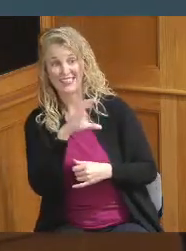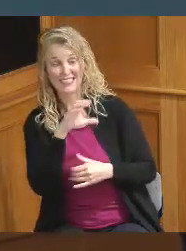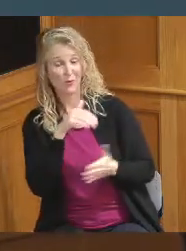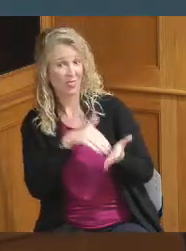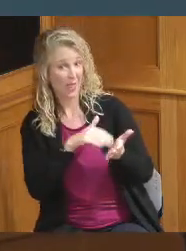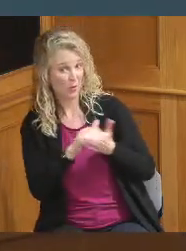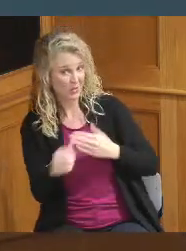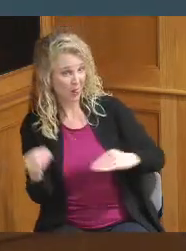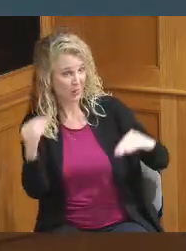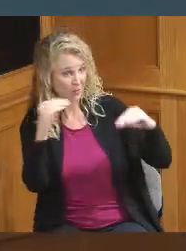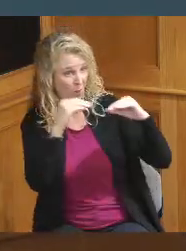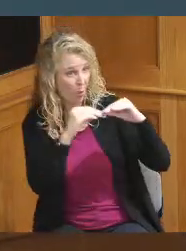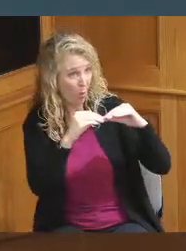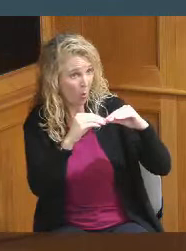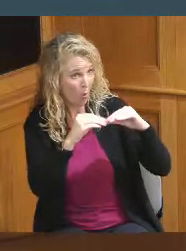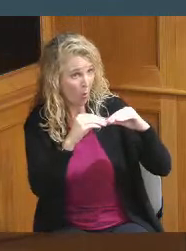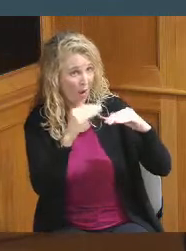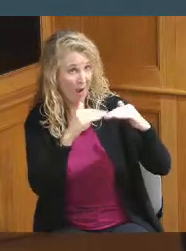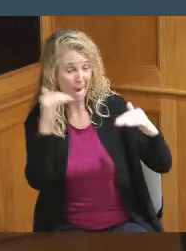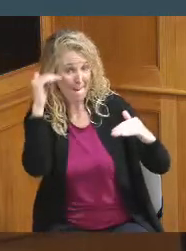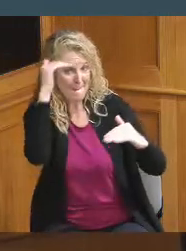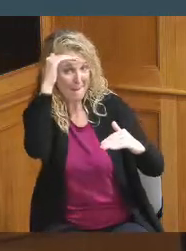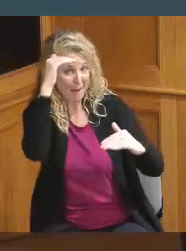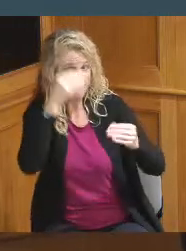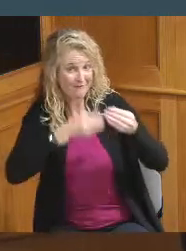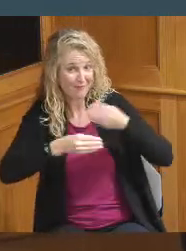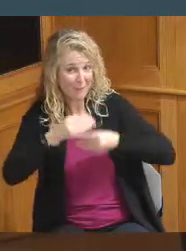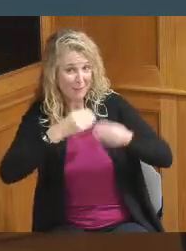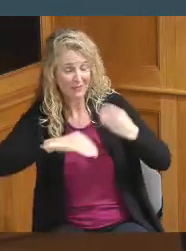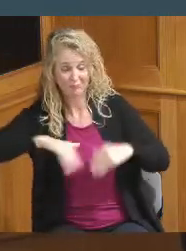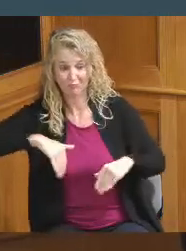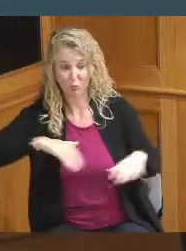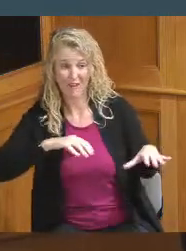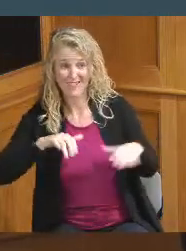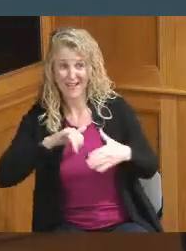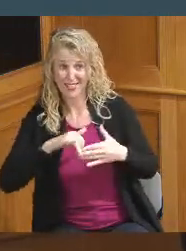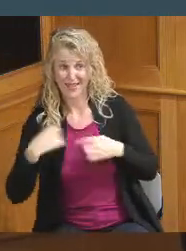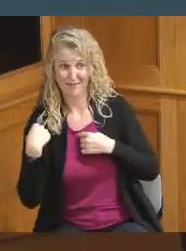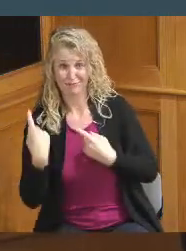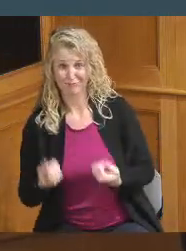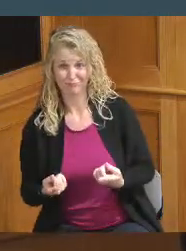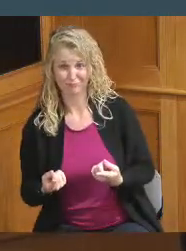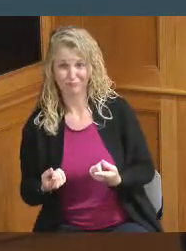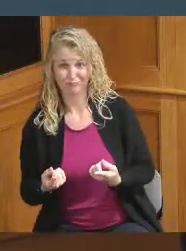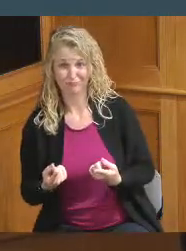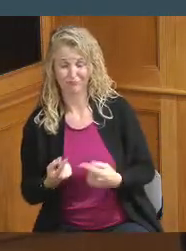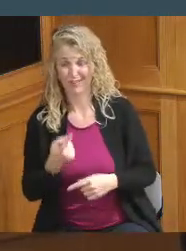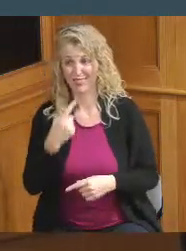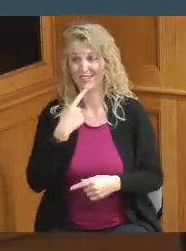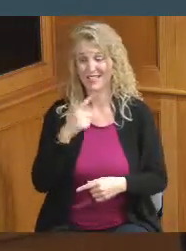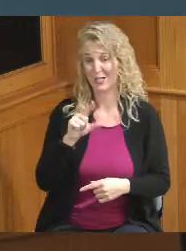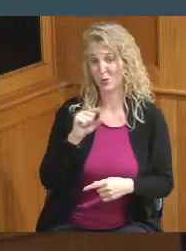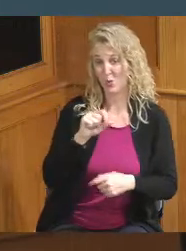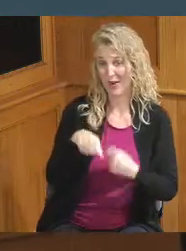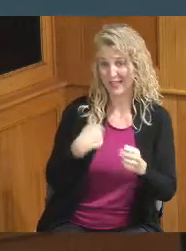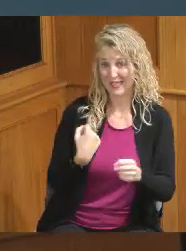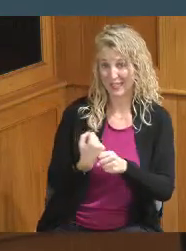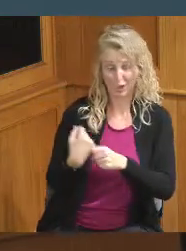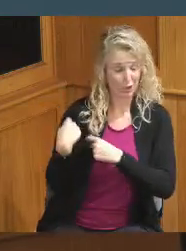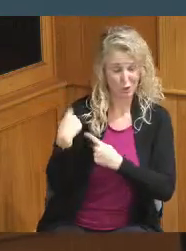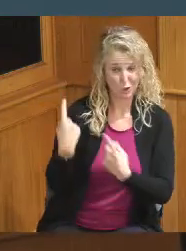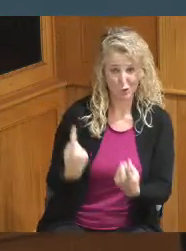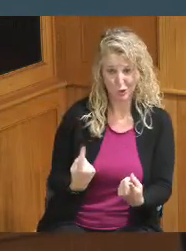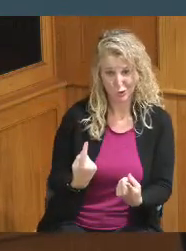600,000, and I hear it's over budget. We hadn't done that in, I think in the meeting they said on 20 years.